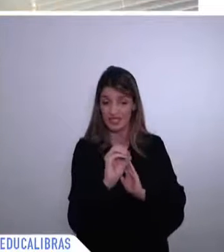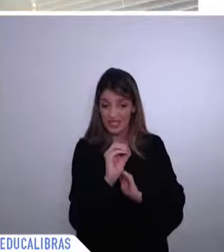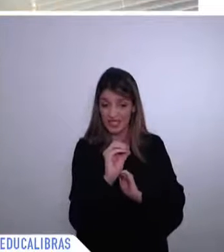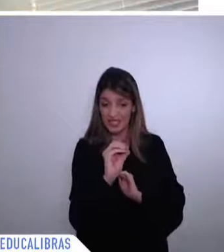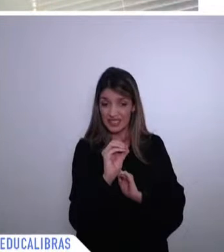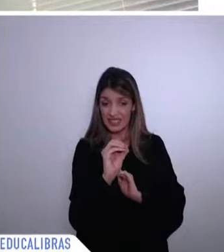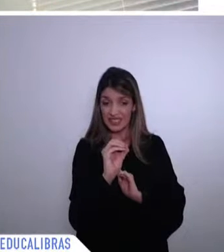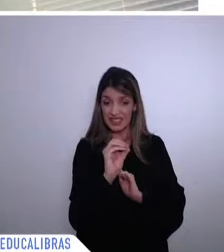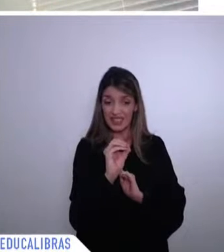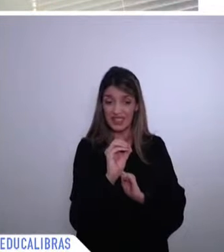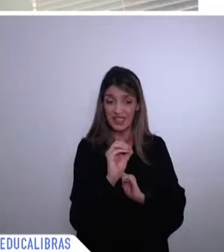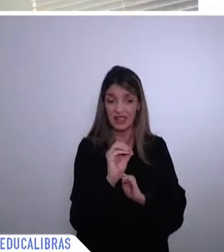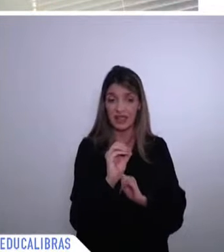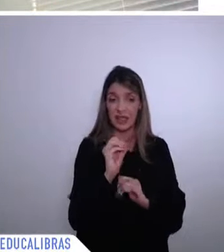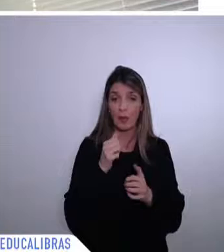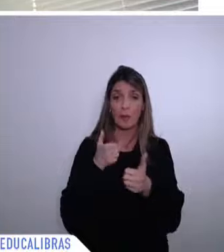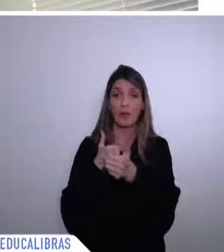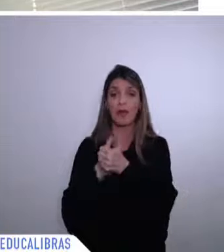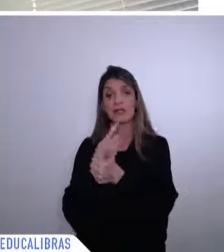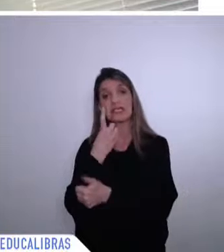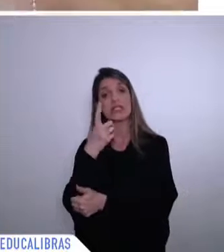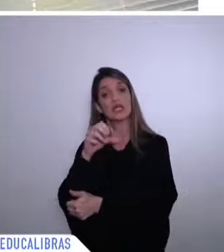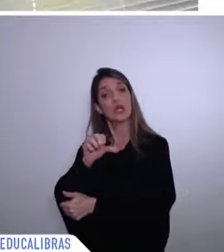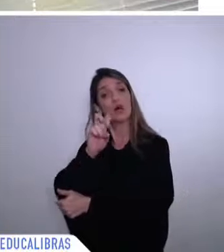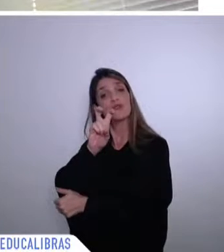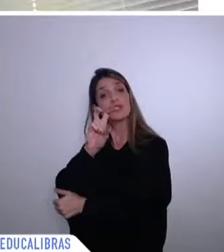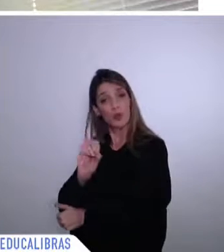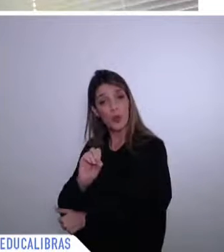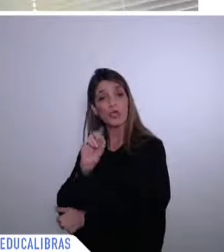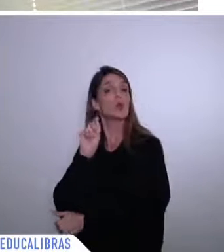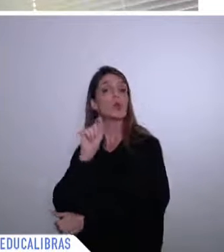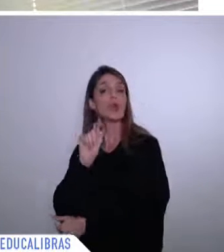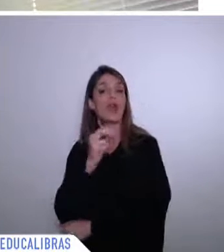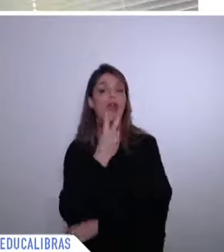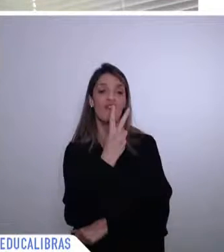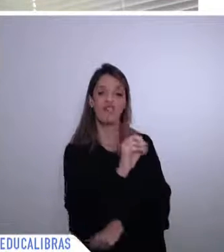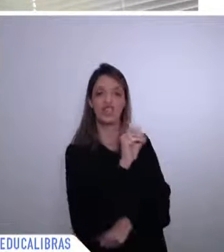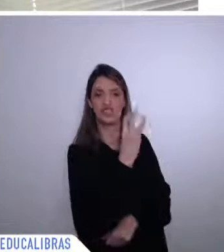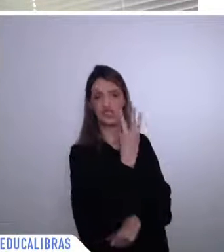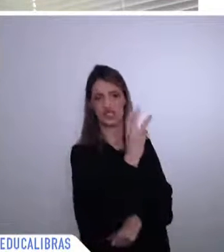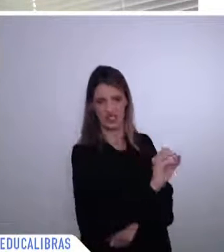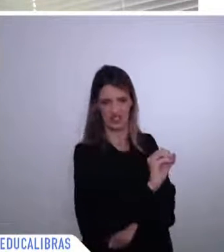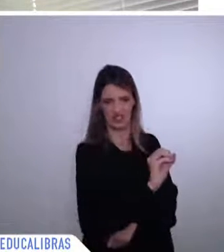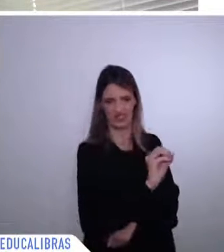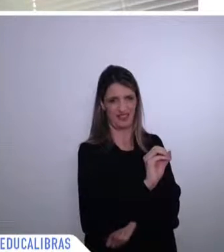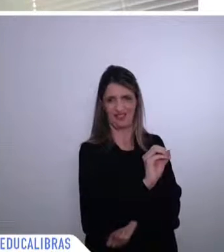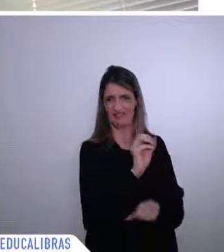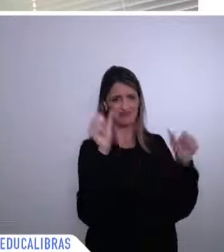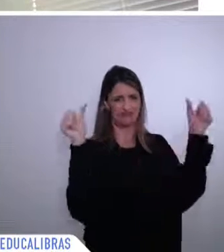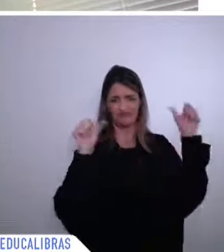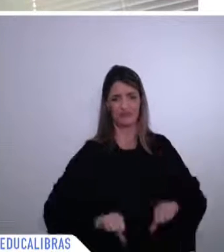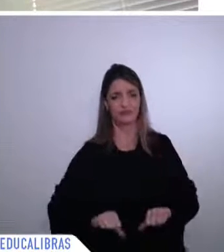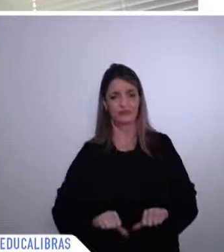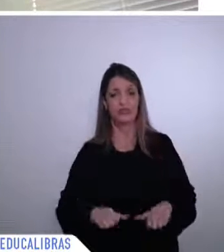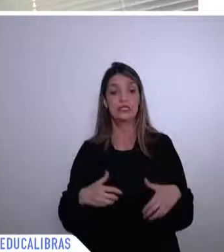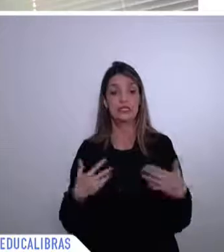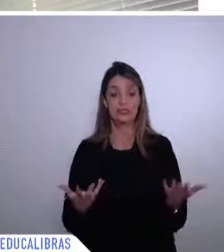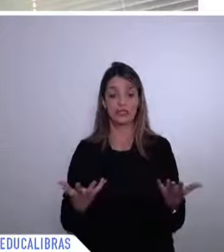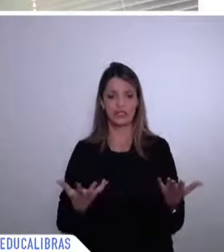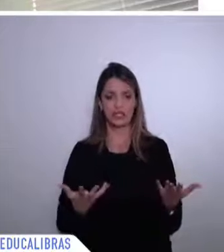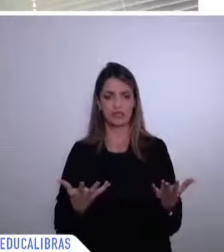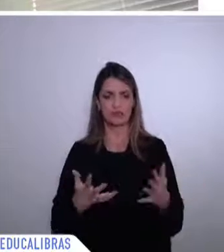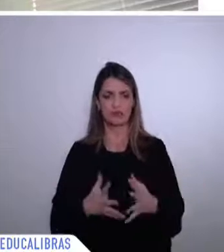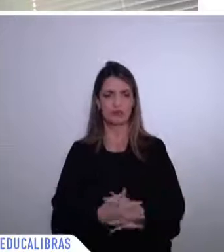2030 agenda is closer to 1950 than 2030.